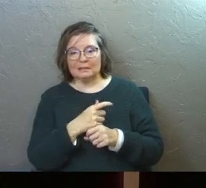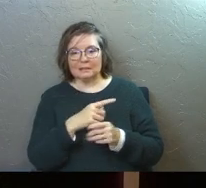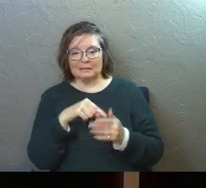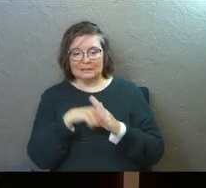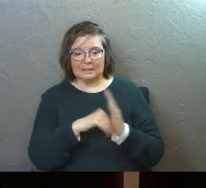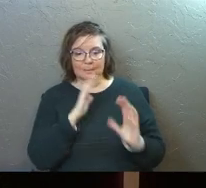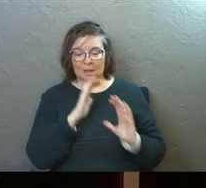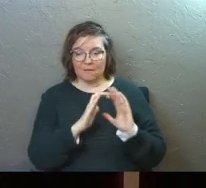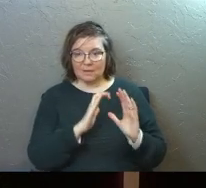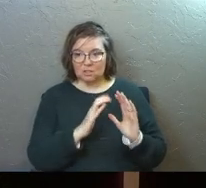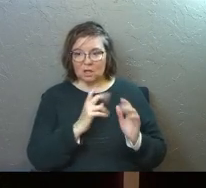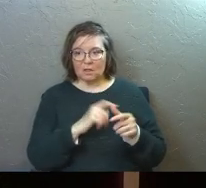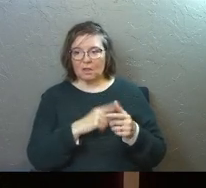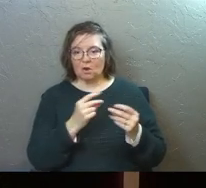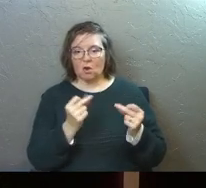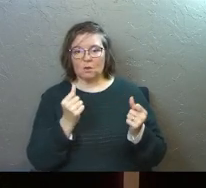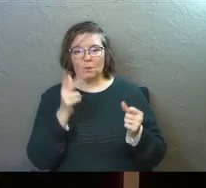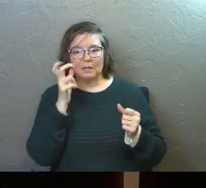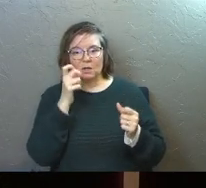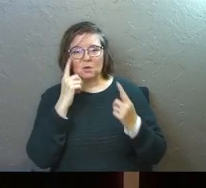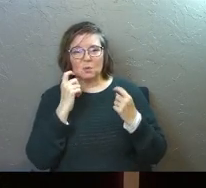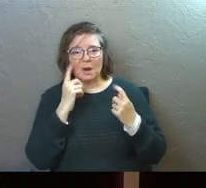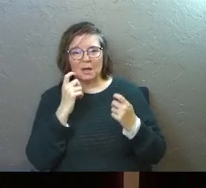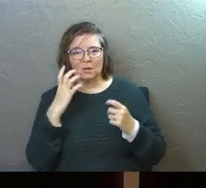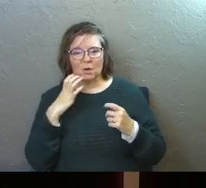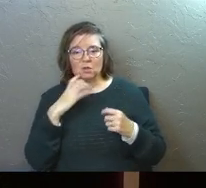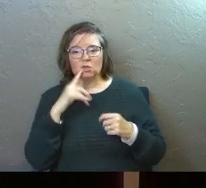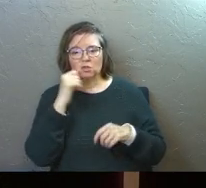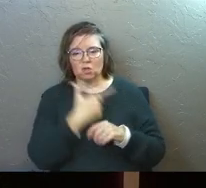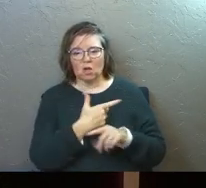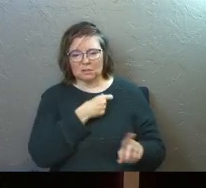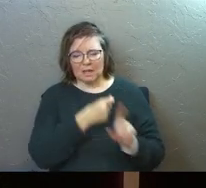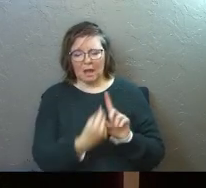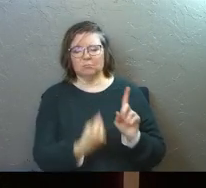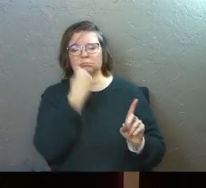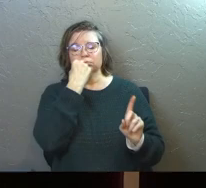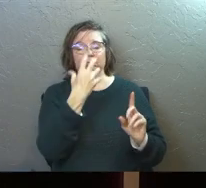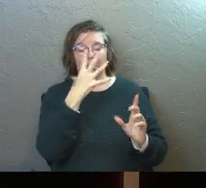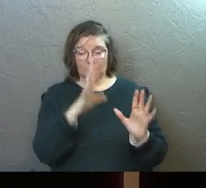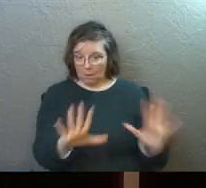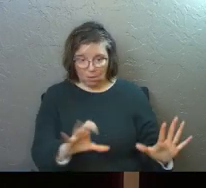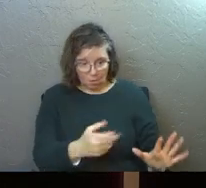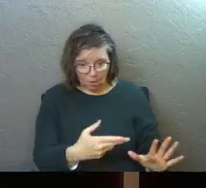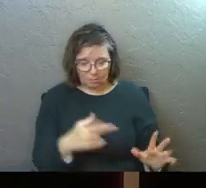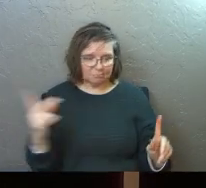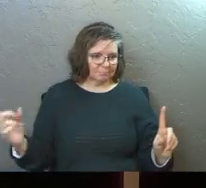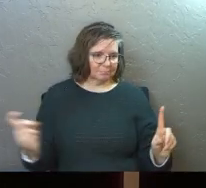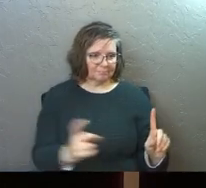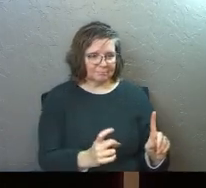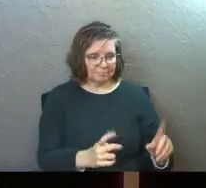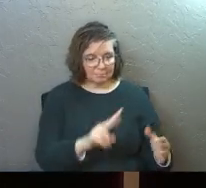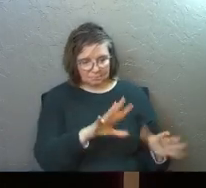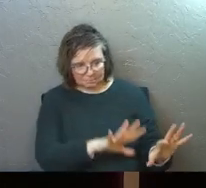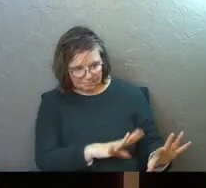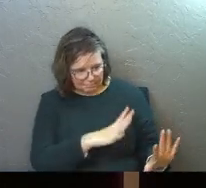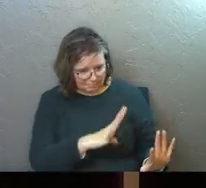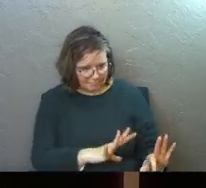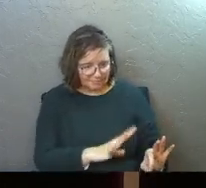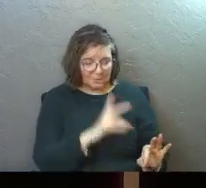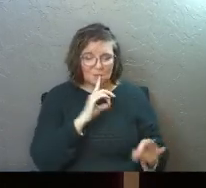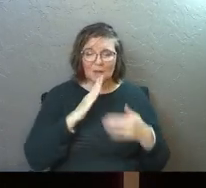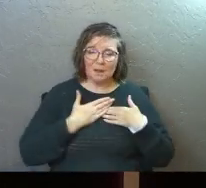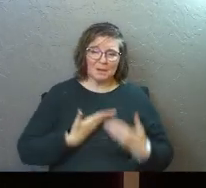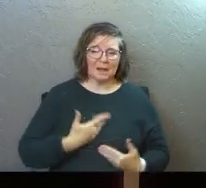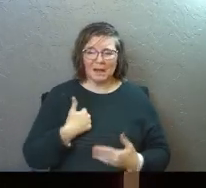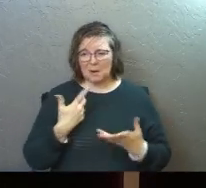deep conversation real quick. And then all of a sudden we hear crying and a coach is like, your daughter's got hit in the face with a ball. And I'm like, oh, you know, so we run over, check on Ellie. And she's